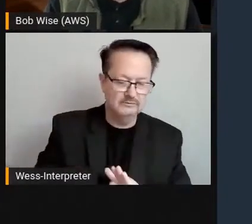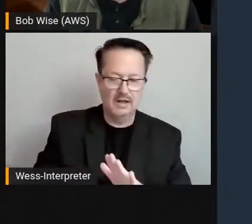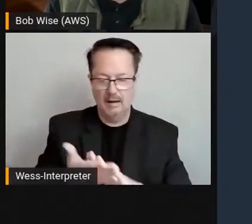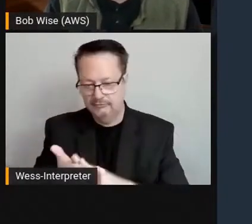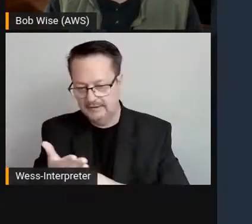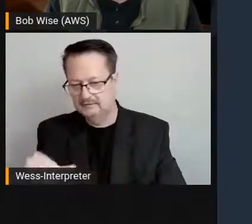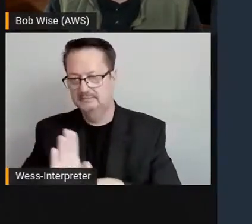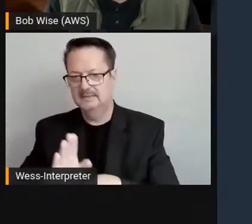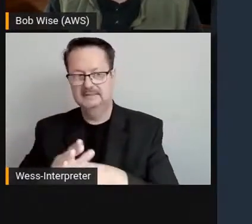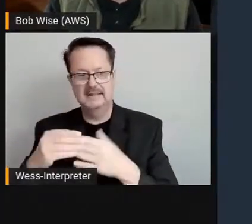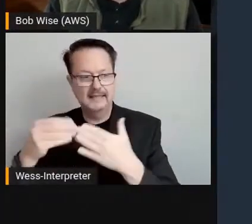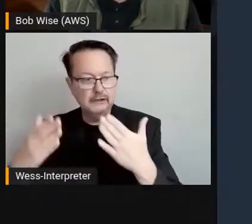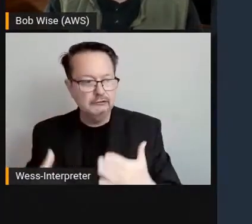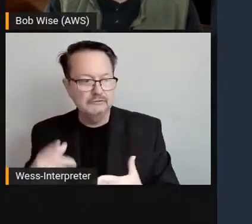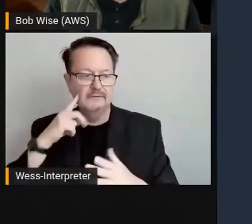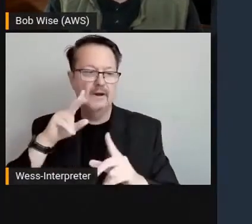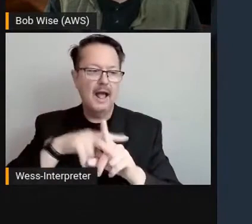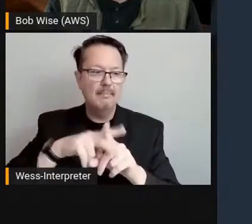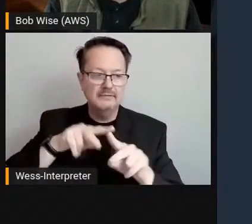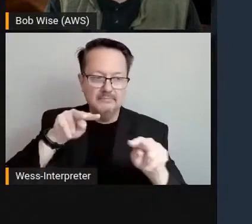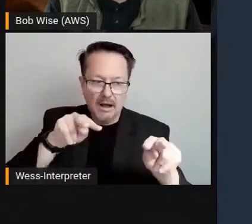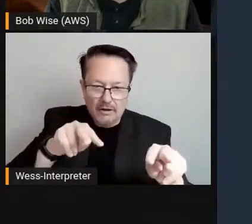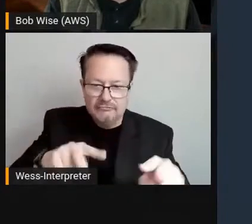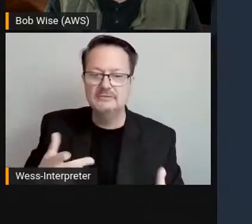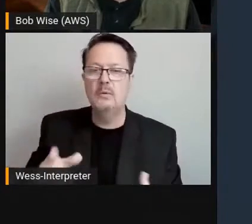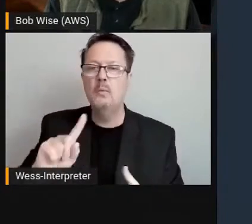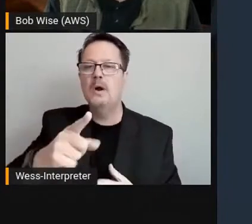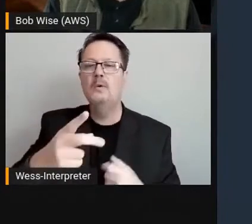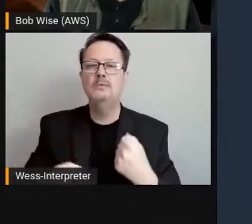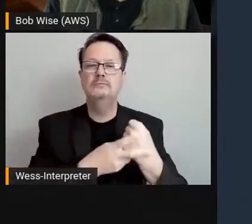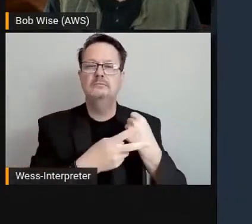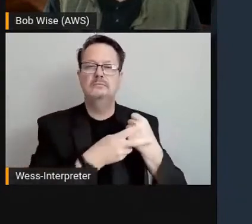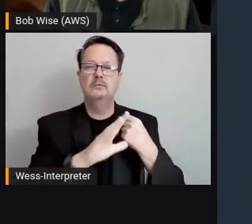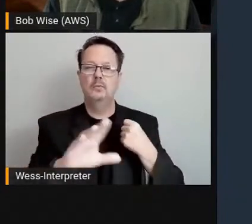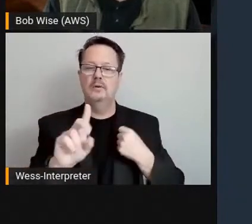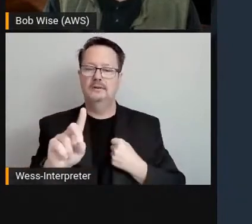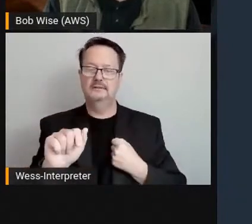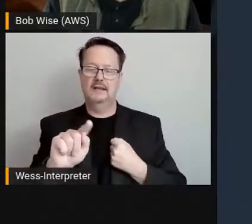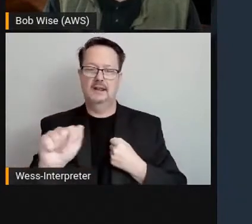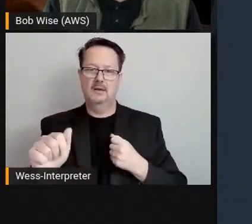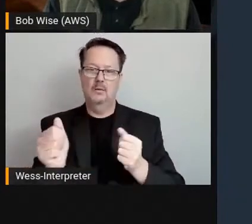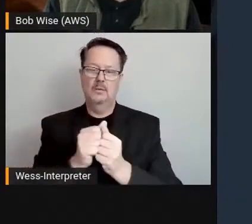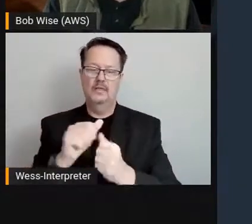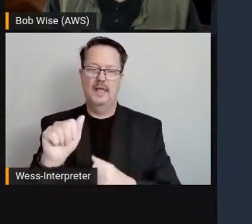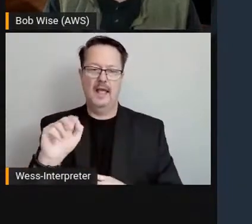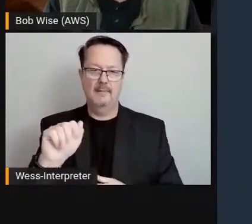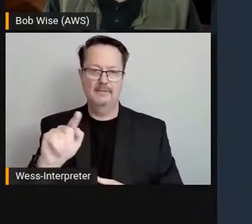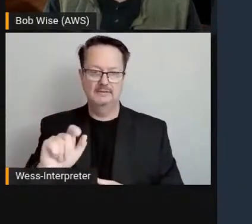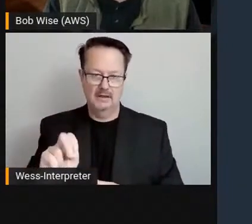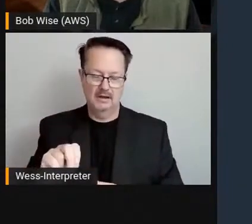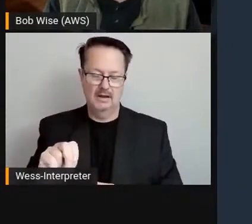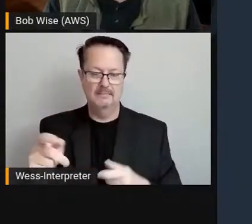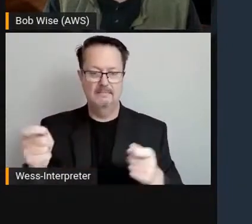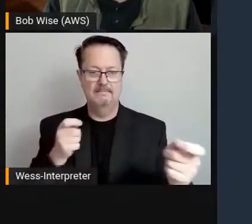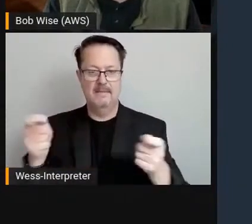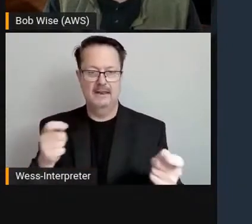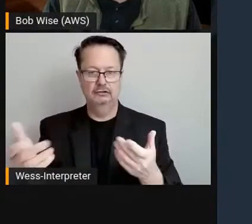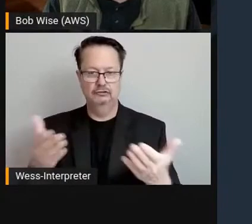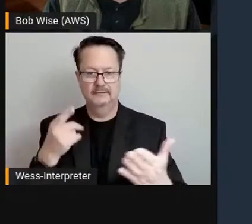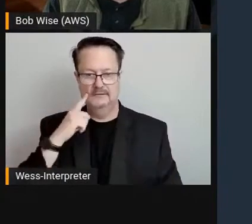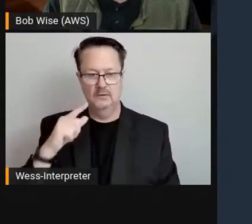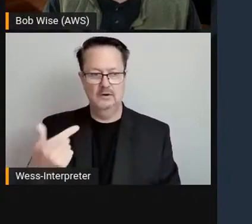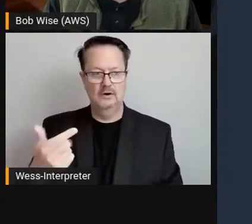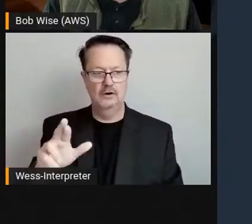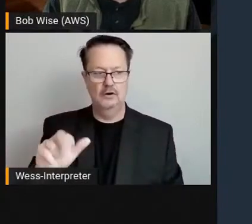leaders, for application monitoring, wherever your data is stored. With Amazon Managed Service for Grafana, you can